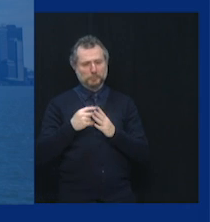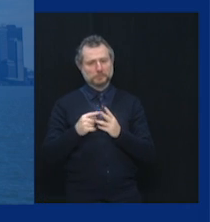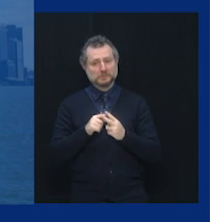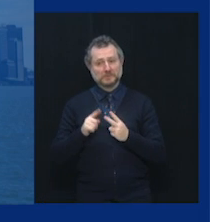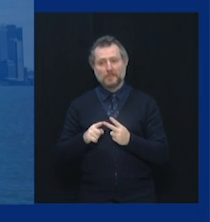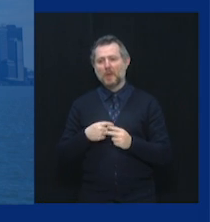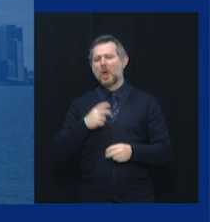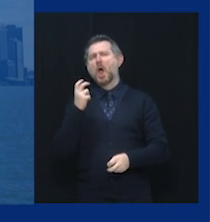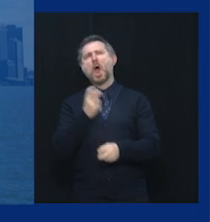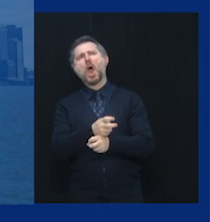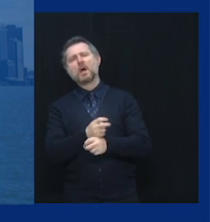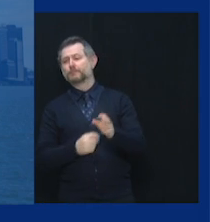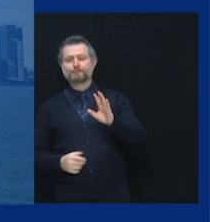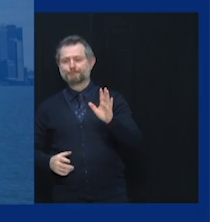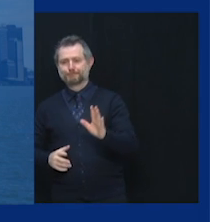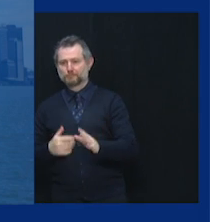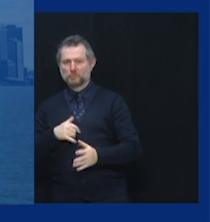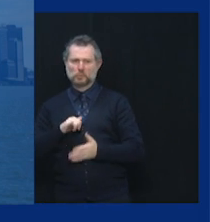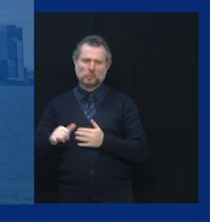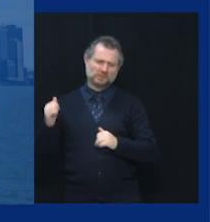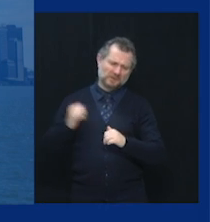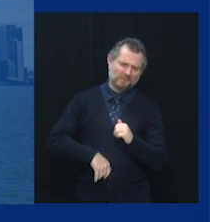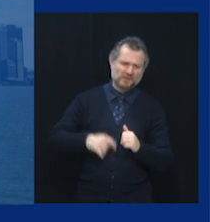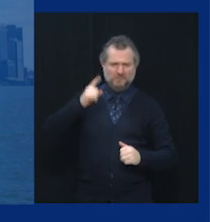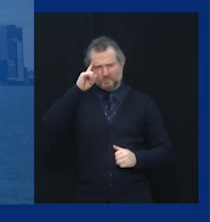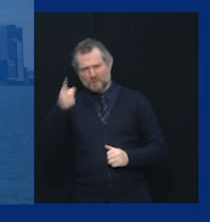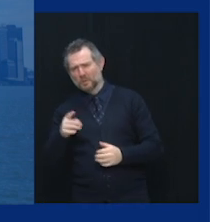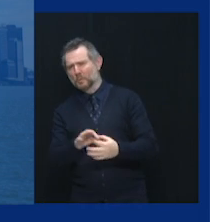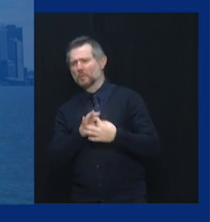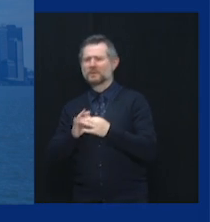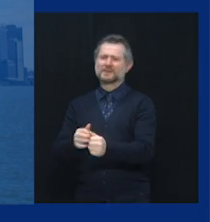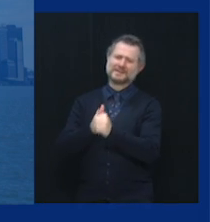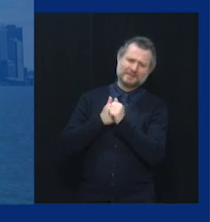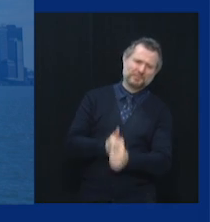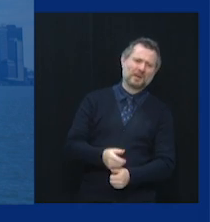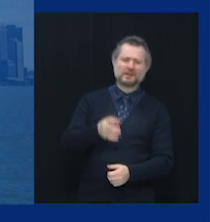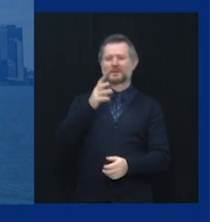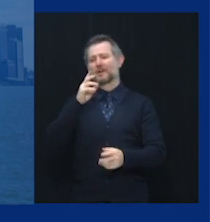We're New York tough. We're smart. We're united. We're disciplined. And we're loving.